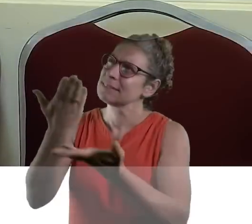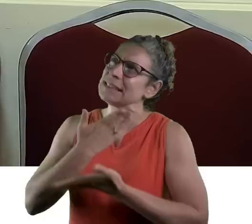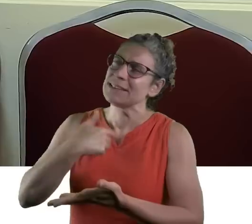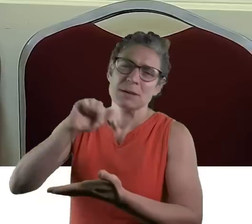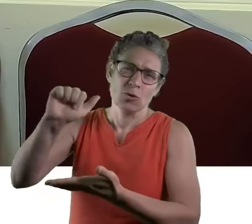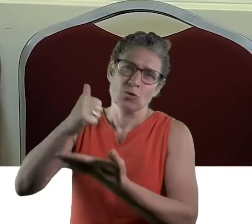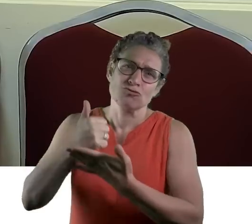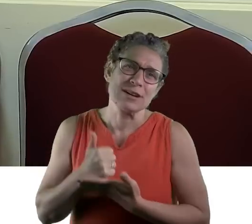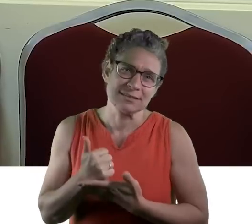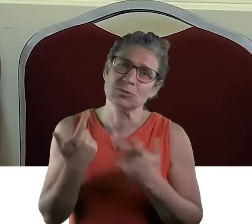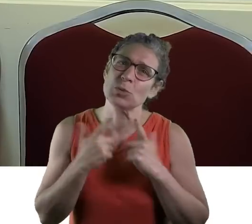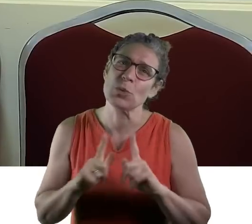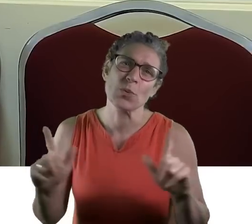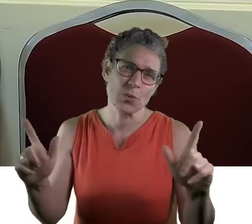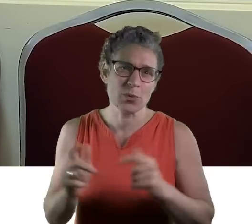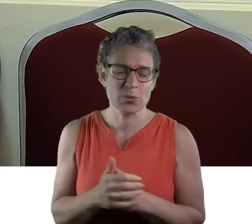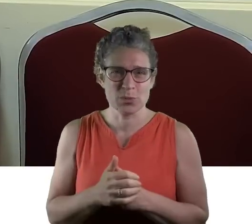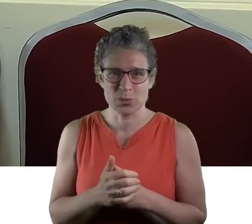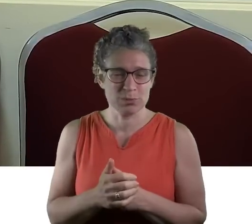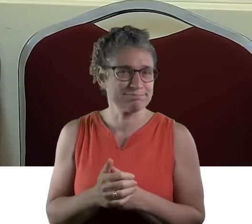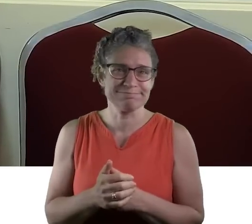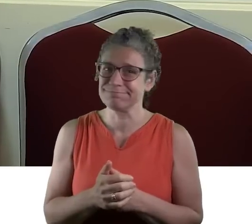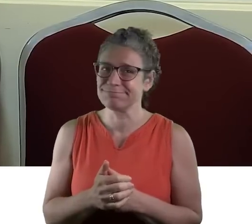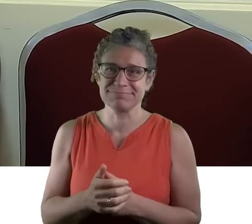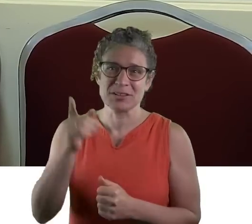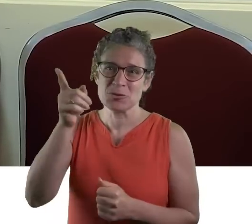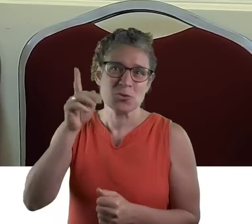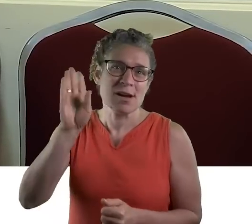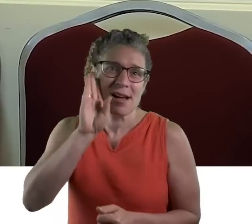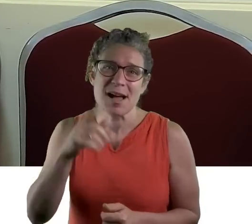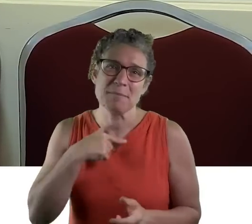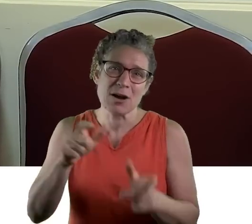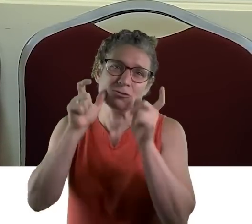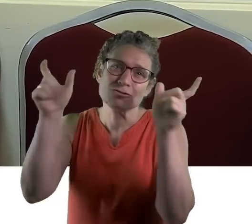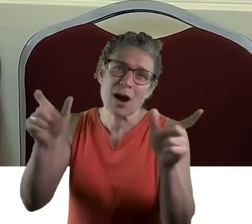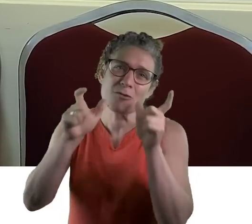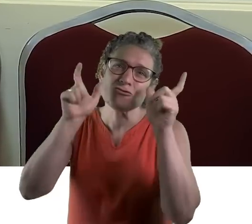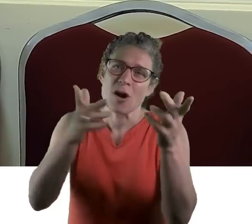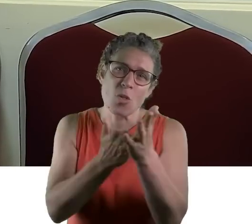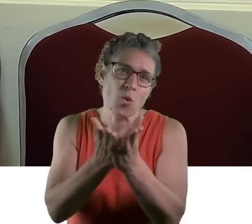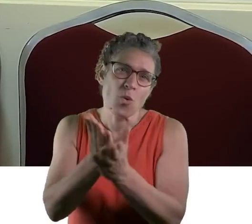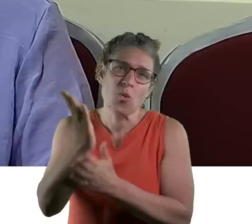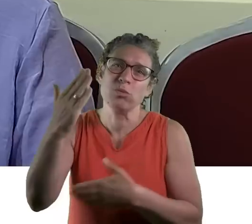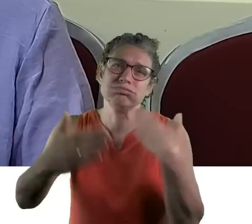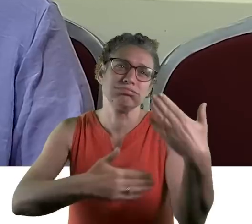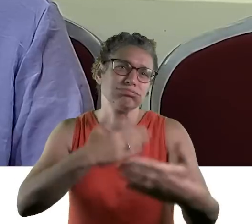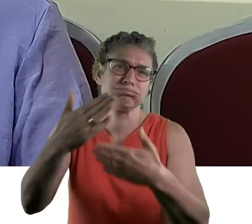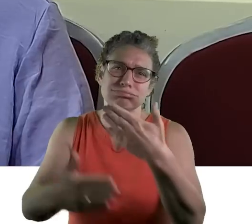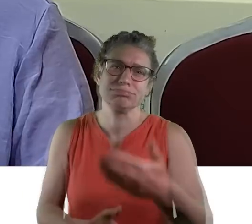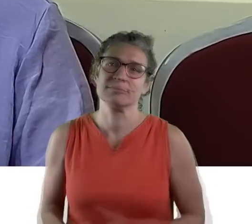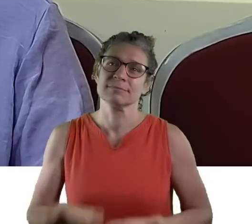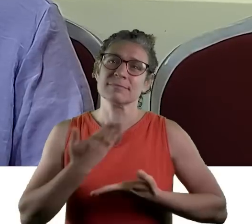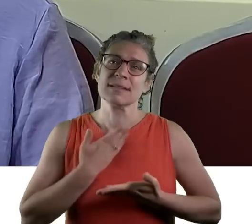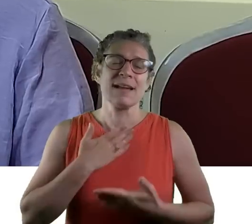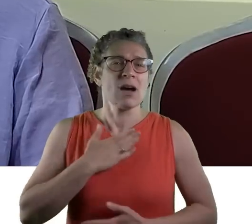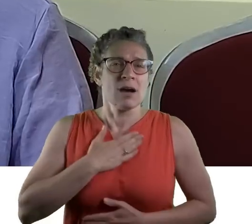Be gracious to me, O Lord, for to you do I cry all day long. Gladden the